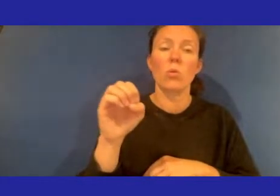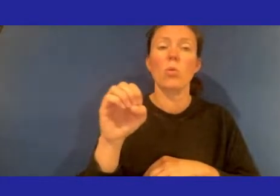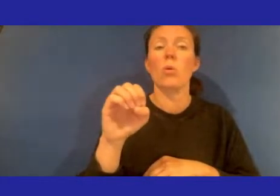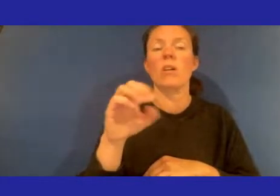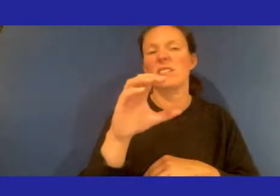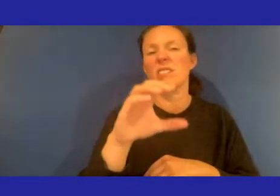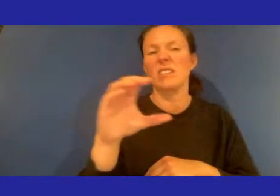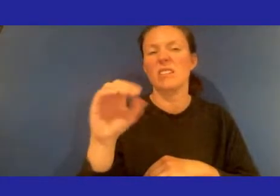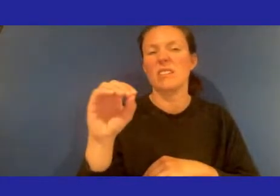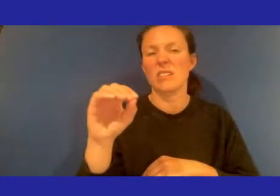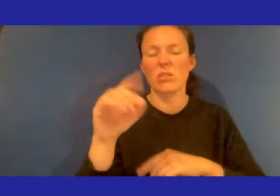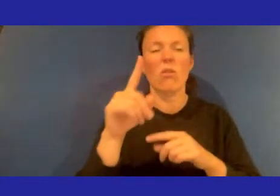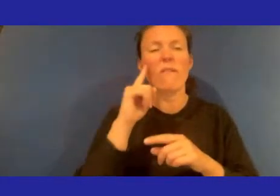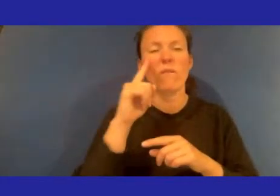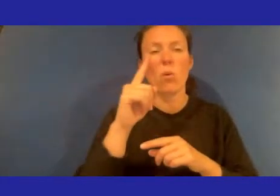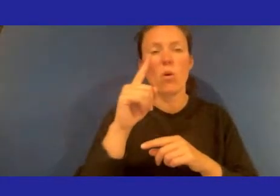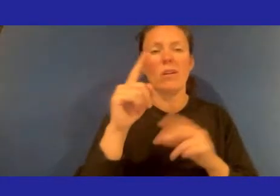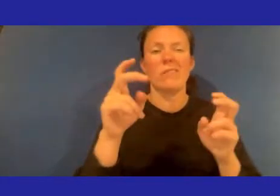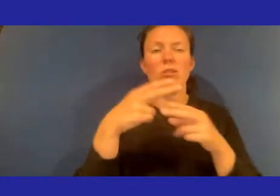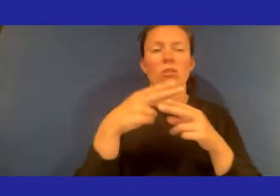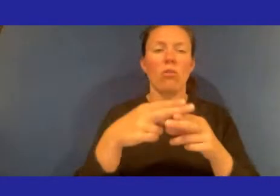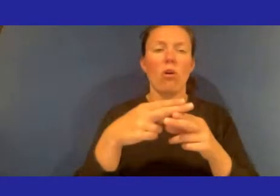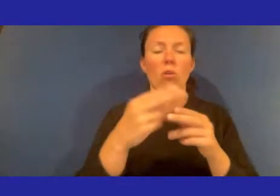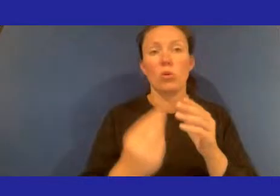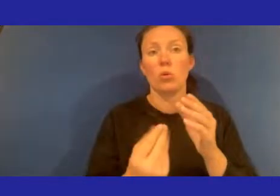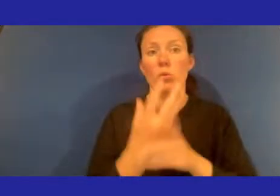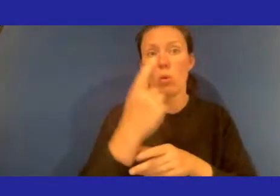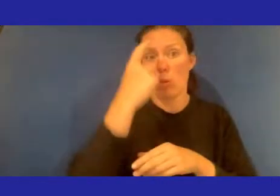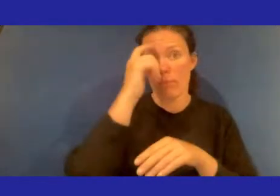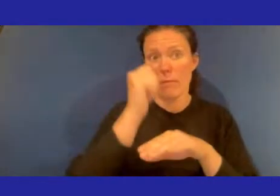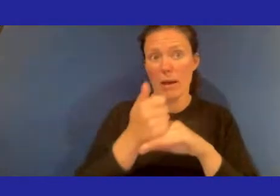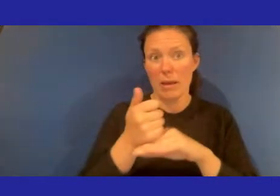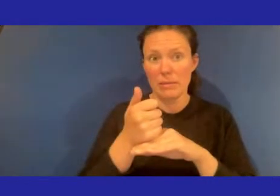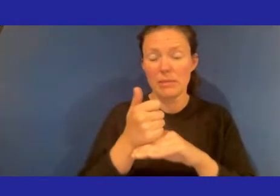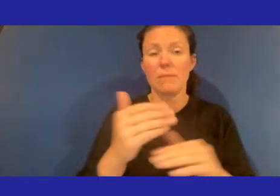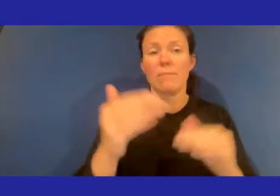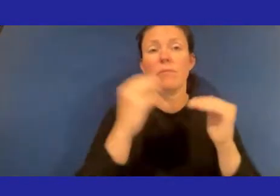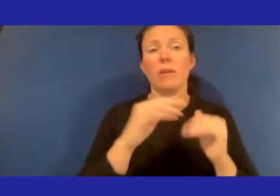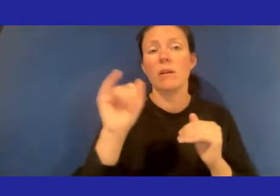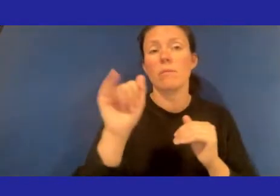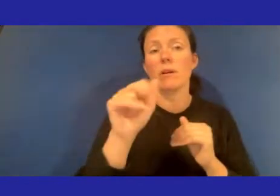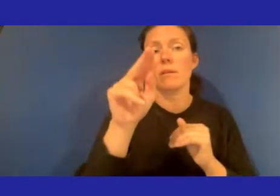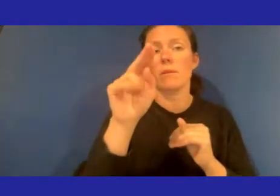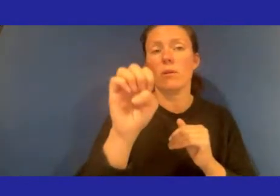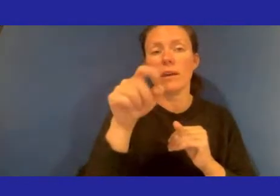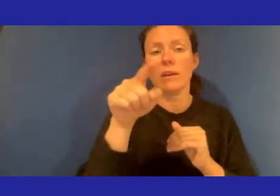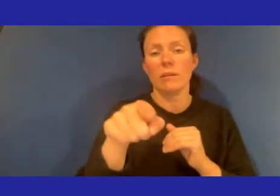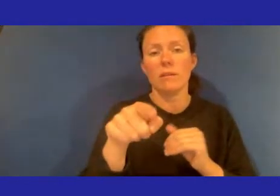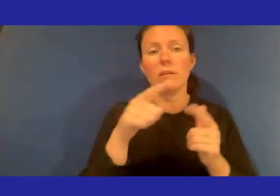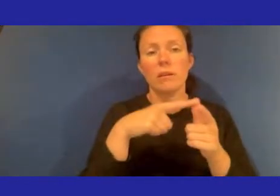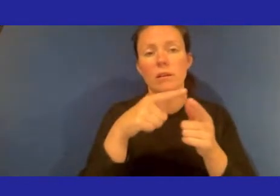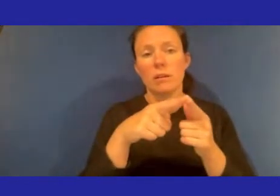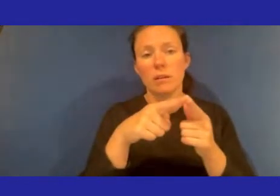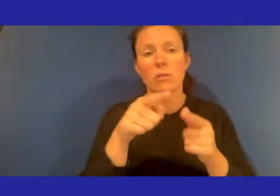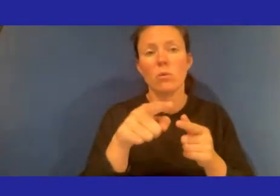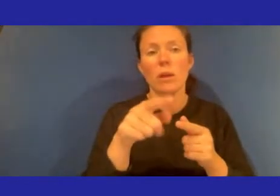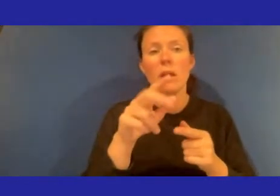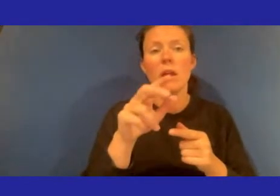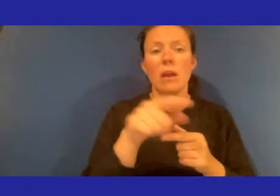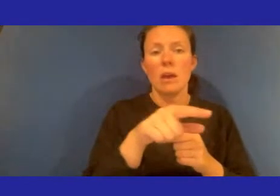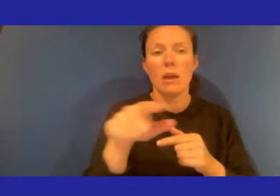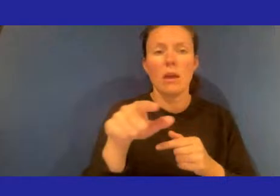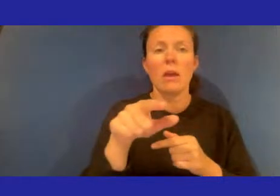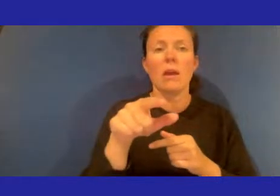growth mindset. We also had in June, our community care CEO, Nicole Jordan Martin, who focused